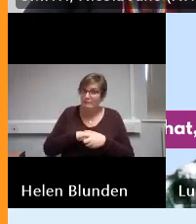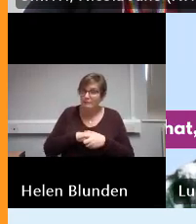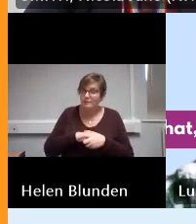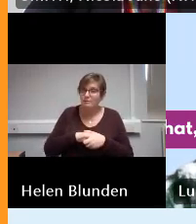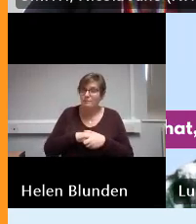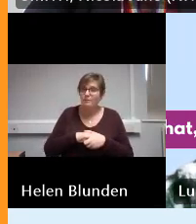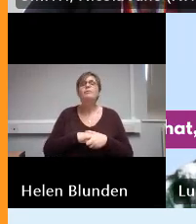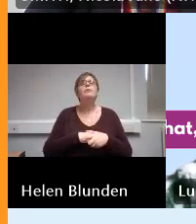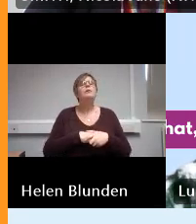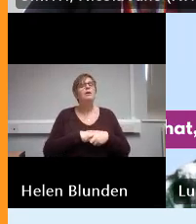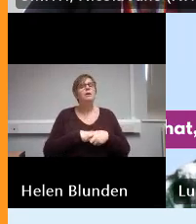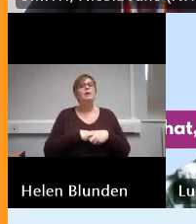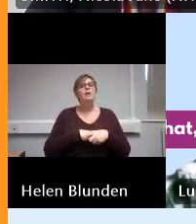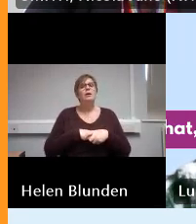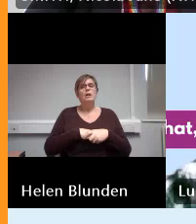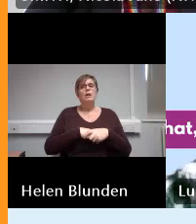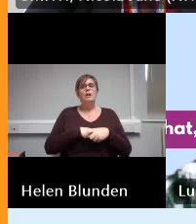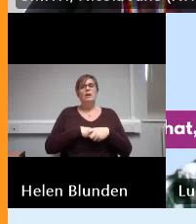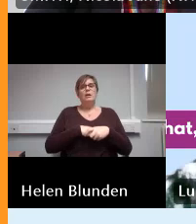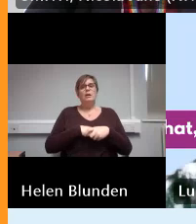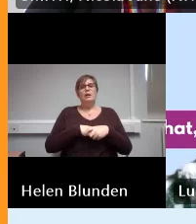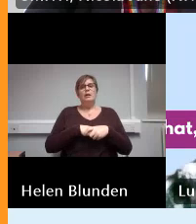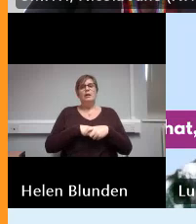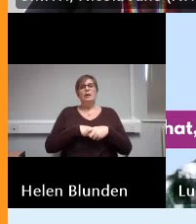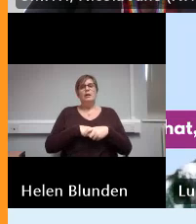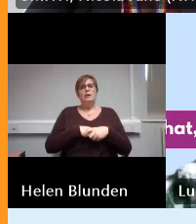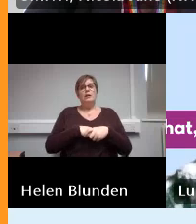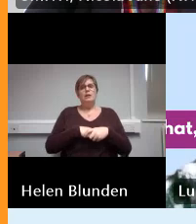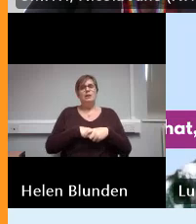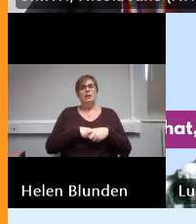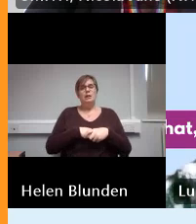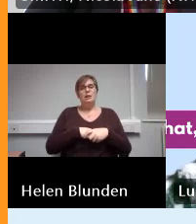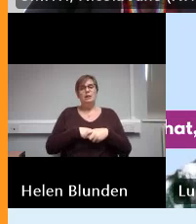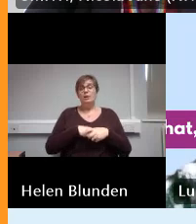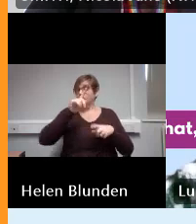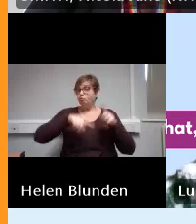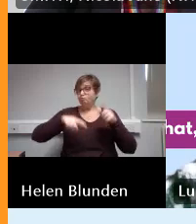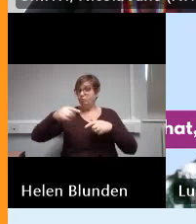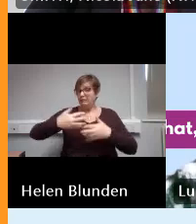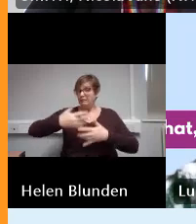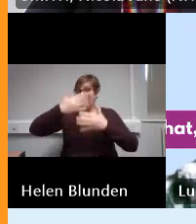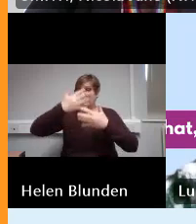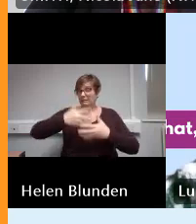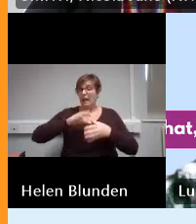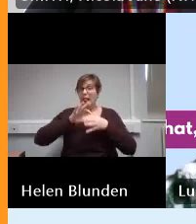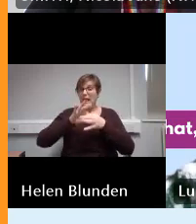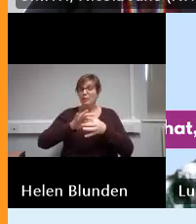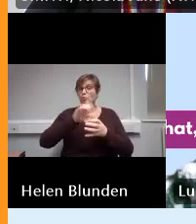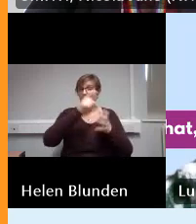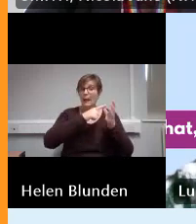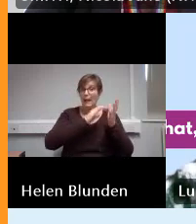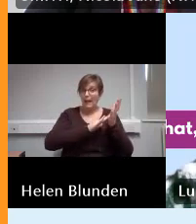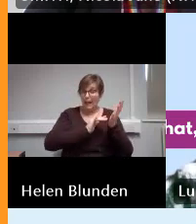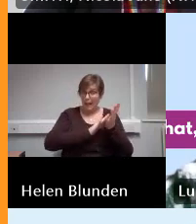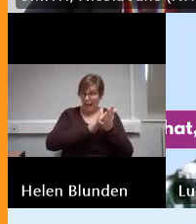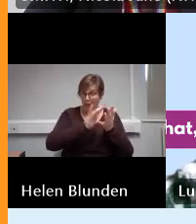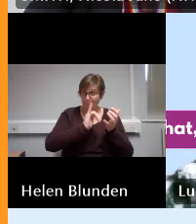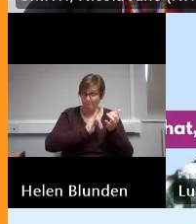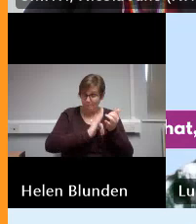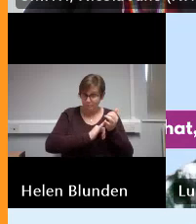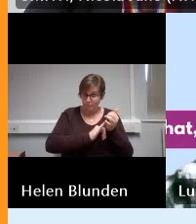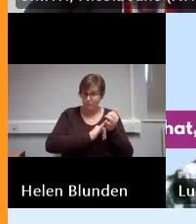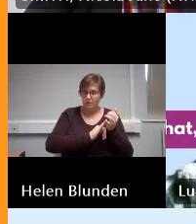So I think there's various data around the CAMHS, and I think what we have seen